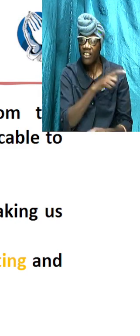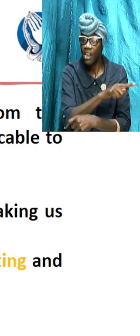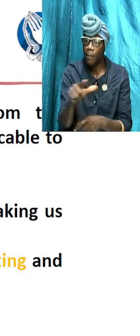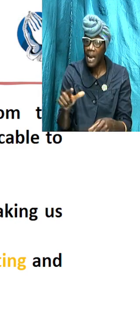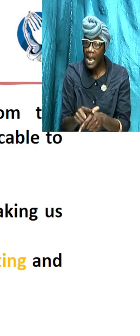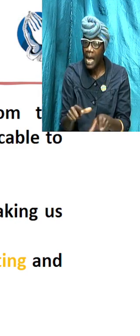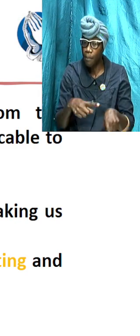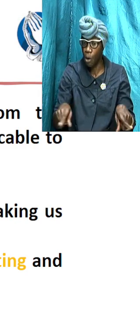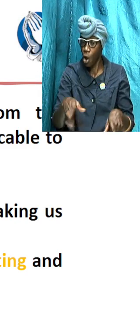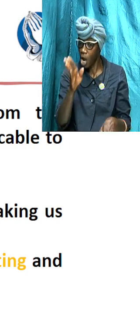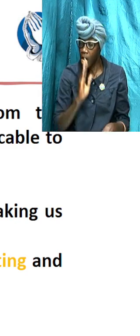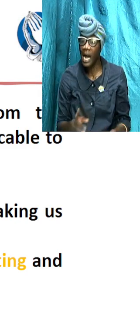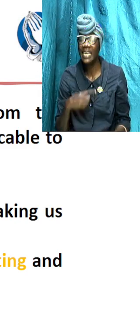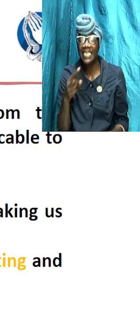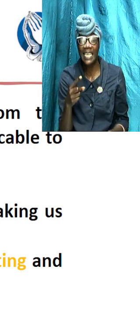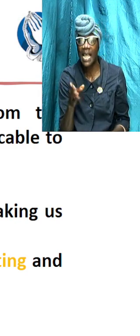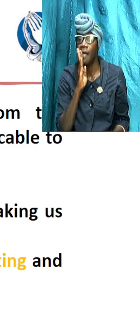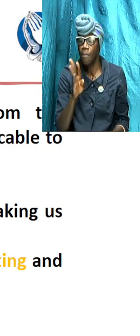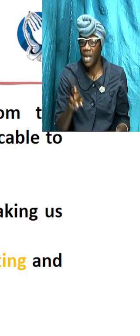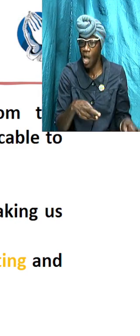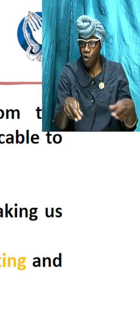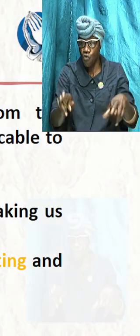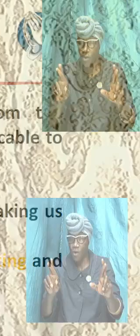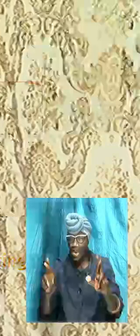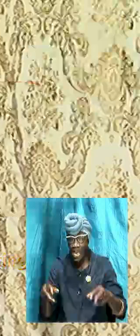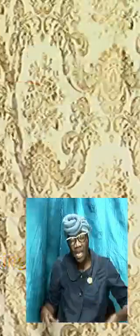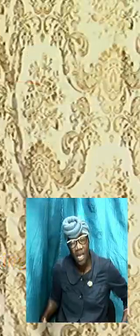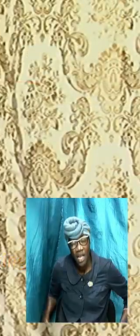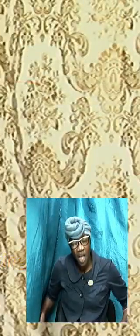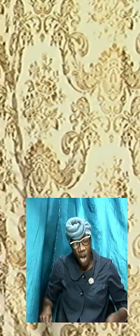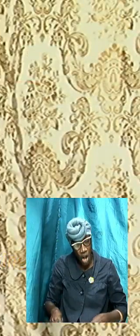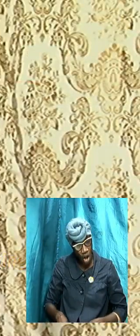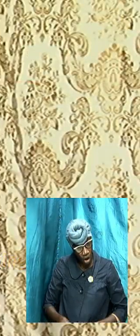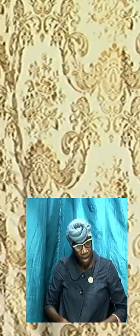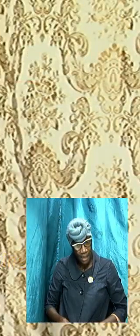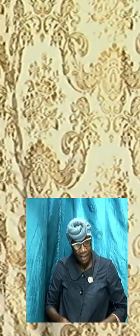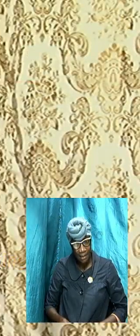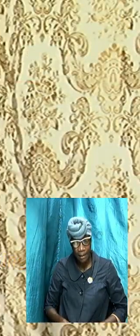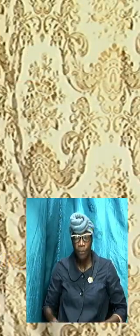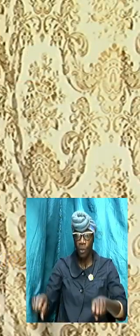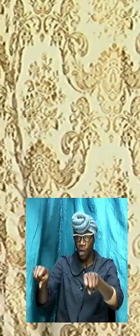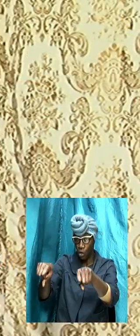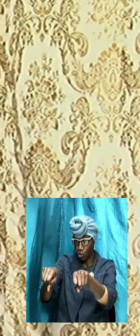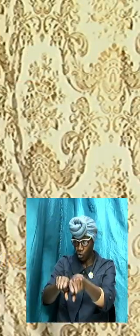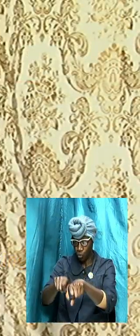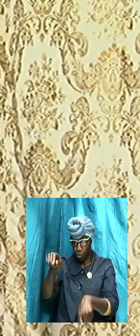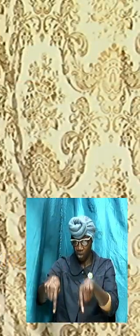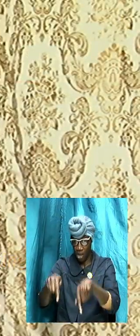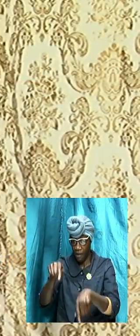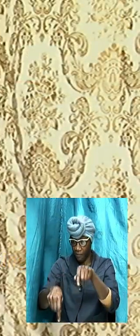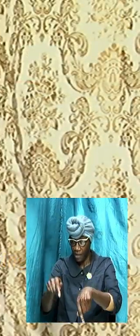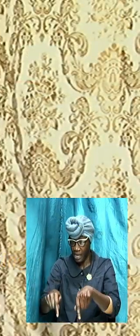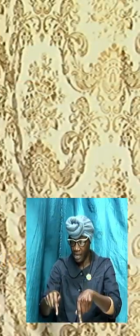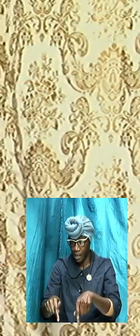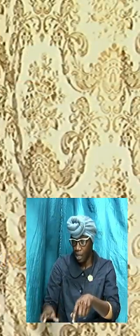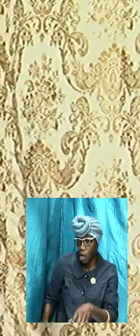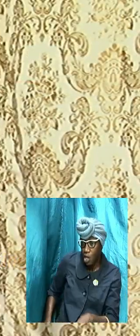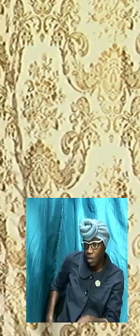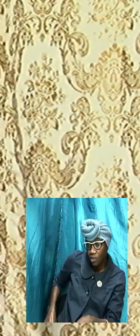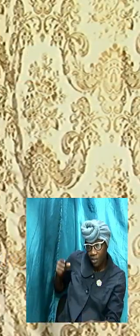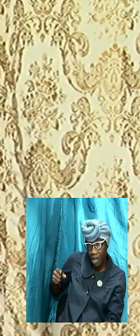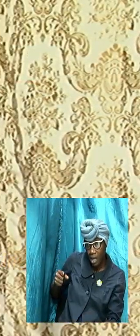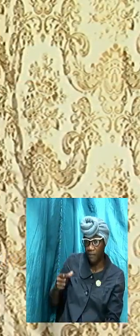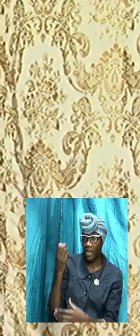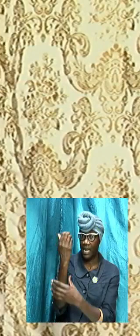was saying, get yourselves ready. Get your loins girded. Get your sandals on your feet. Get the staff in your hand. Eat